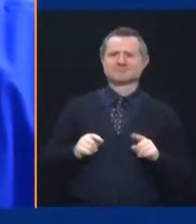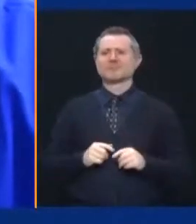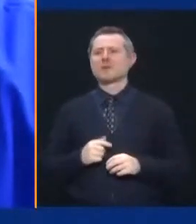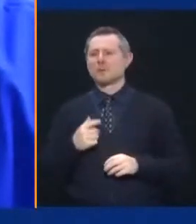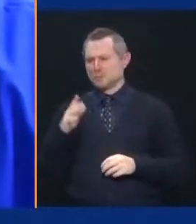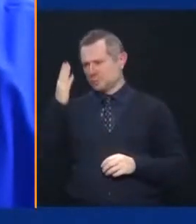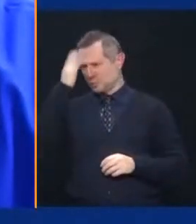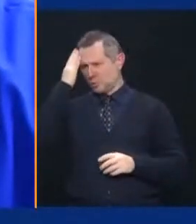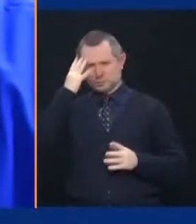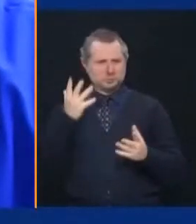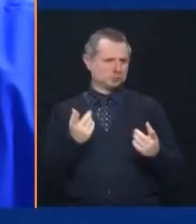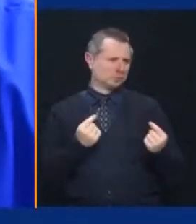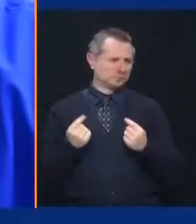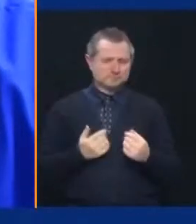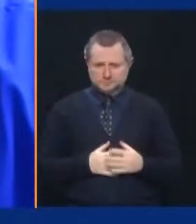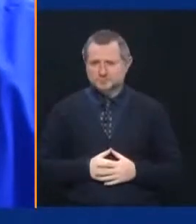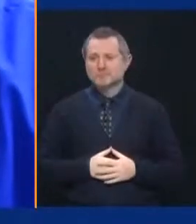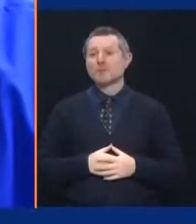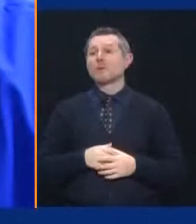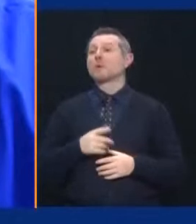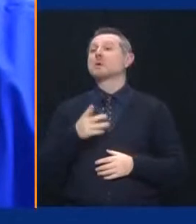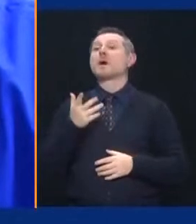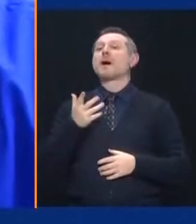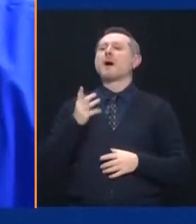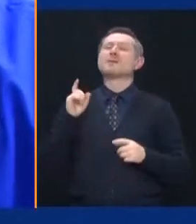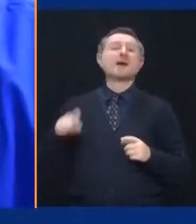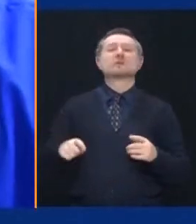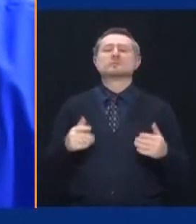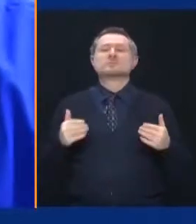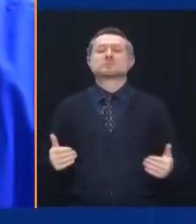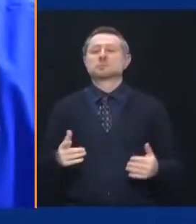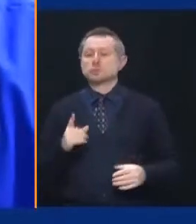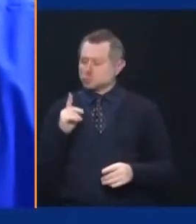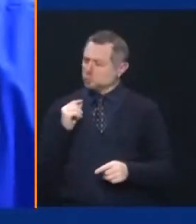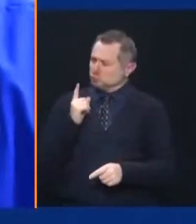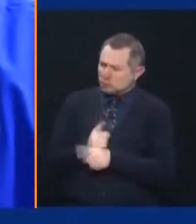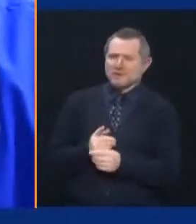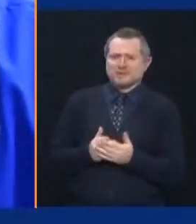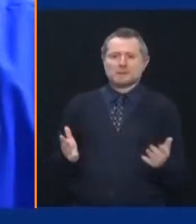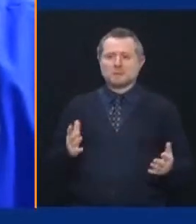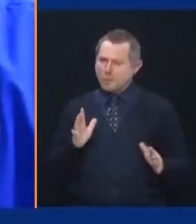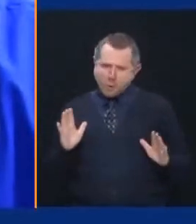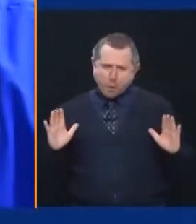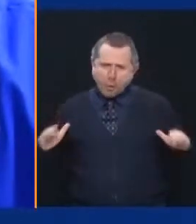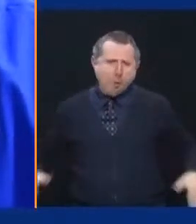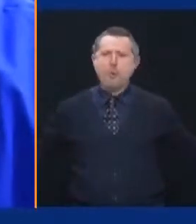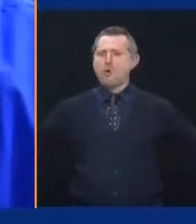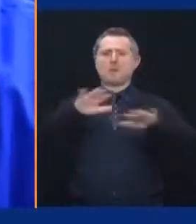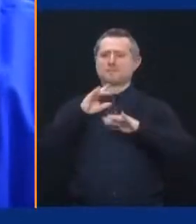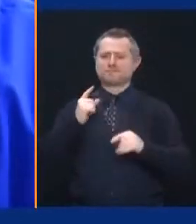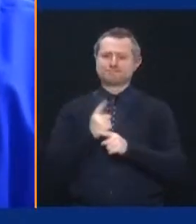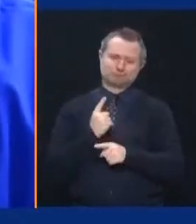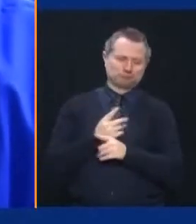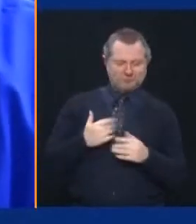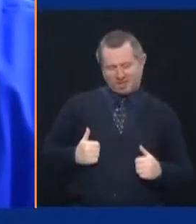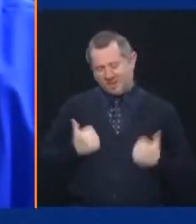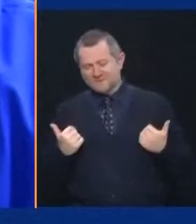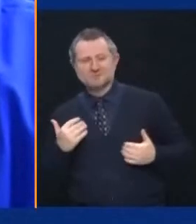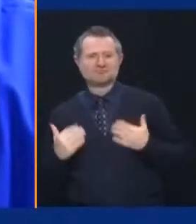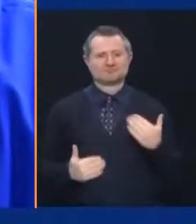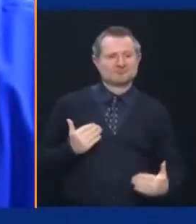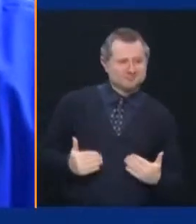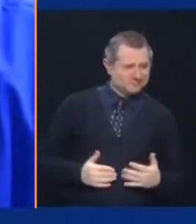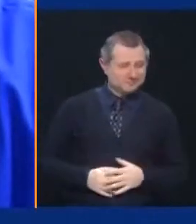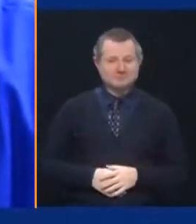done. We all need to do our part to get it done so that we can have everyone back in our stadium soon.